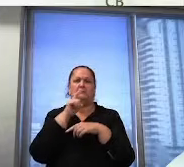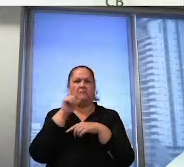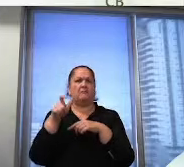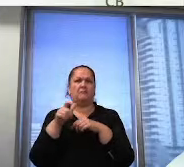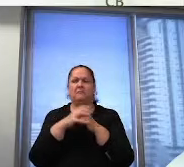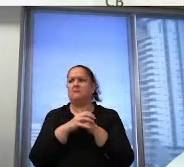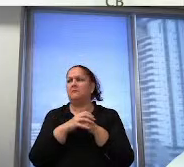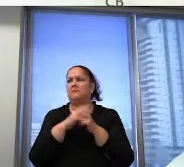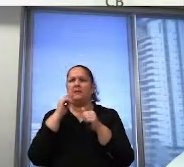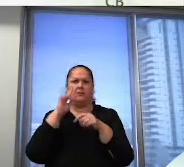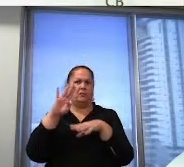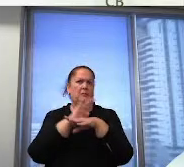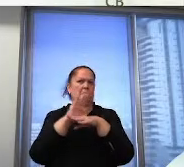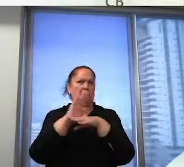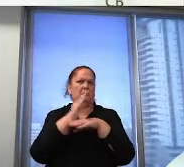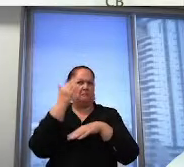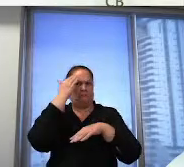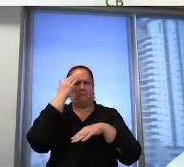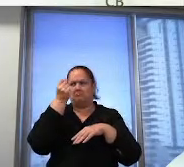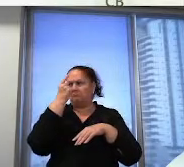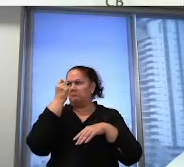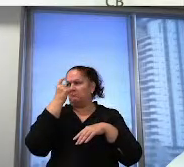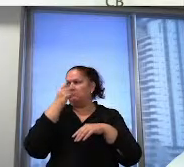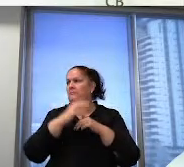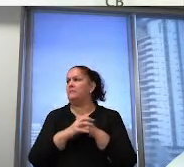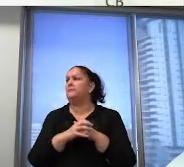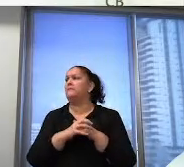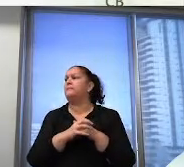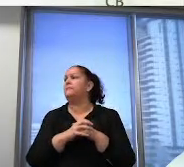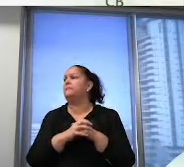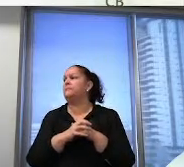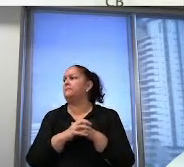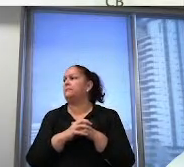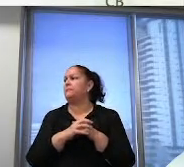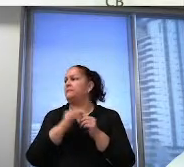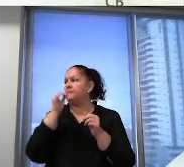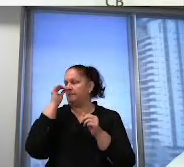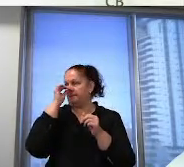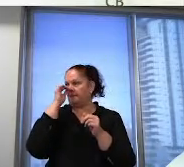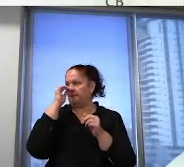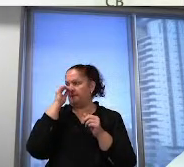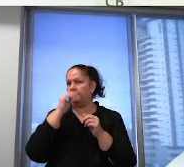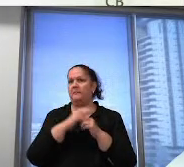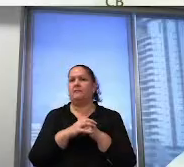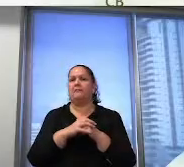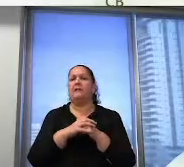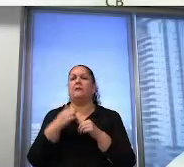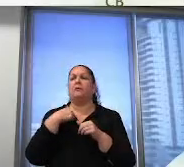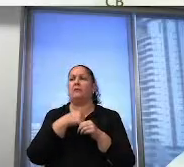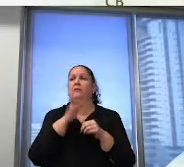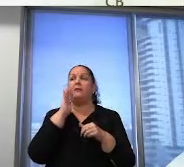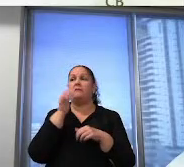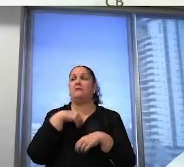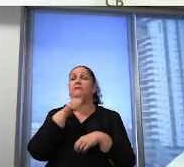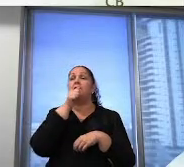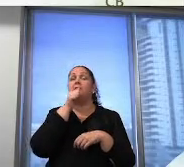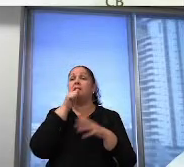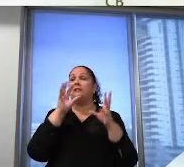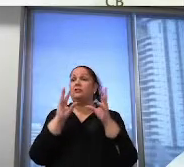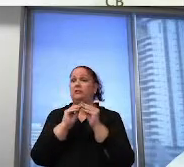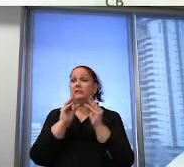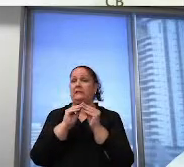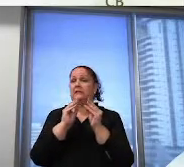you have company business to run. Remember that we are going to have a confidential